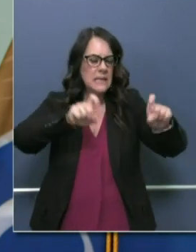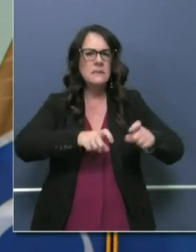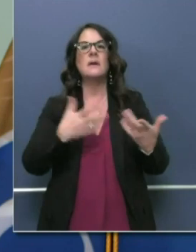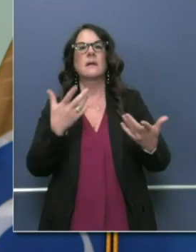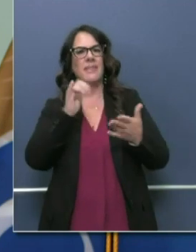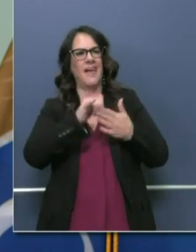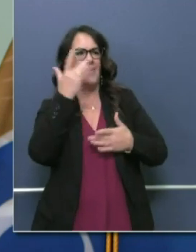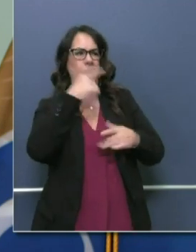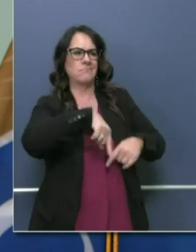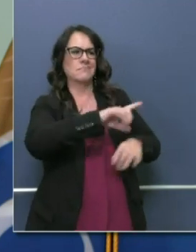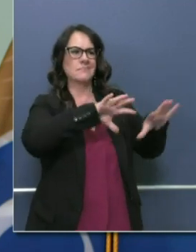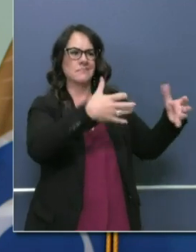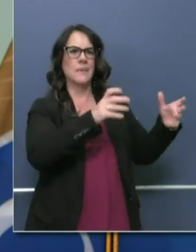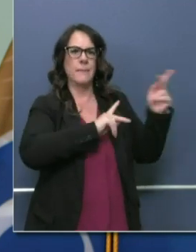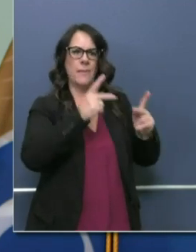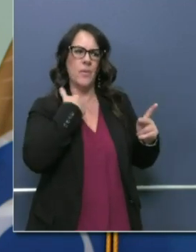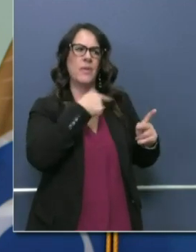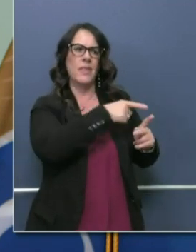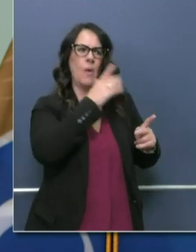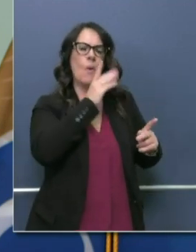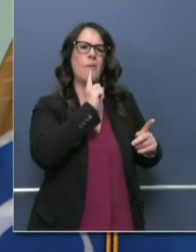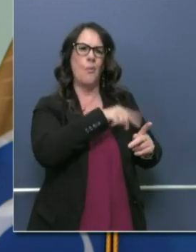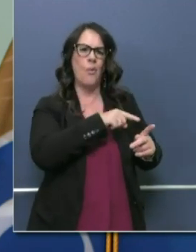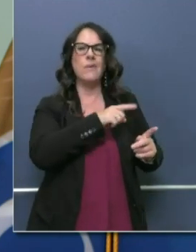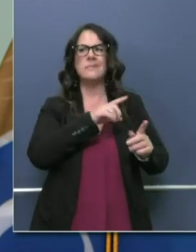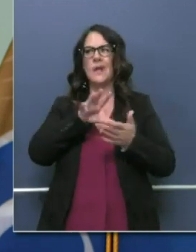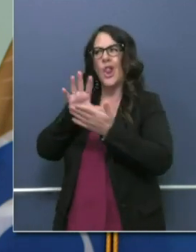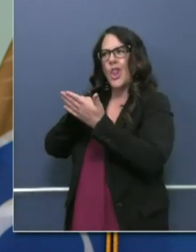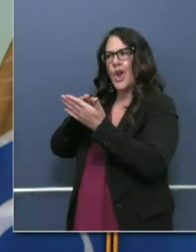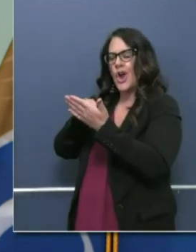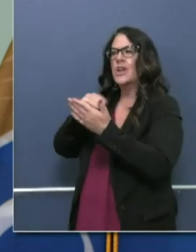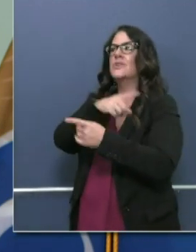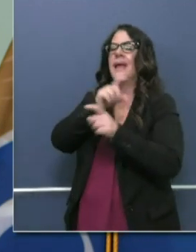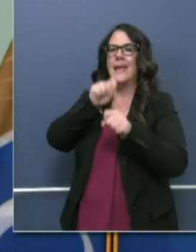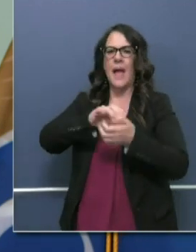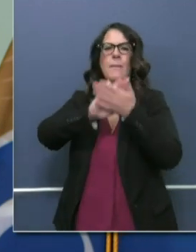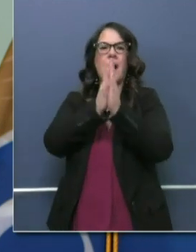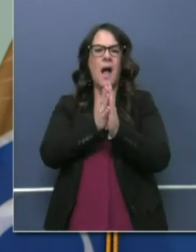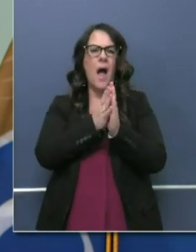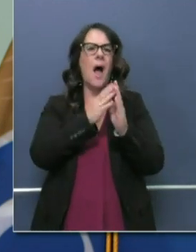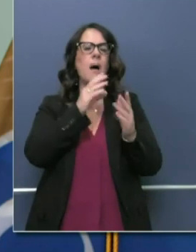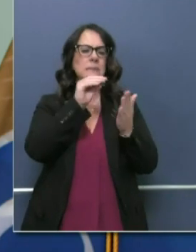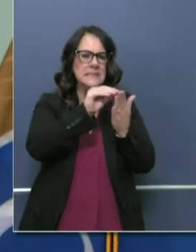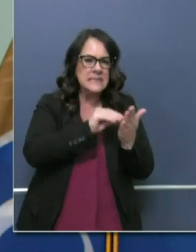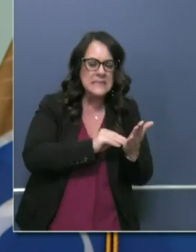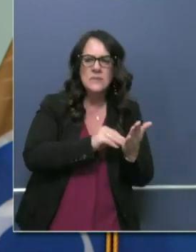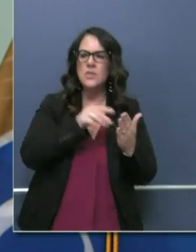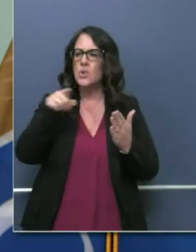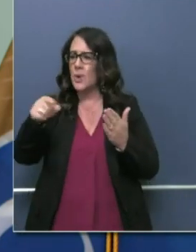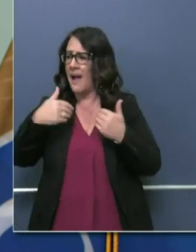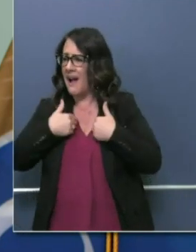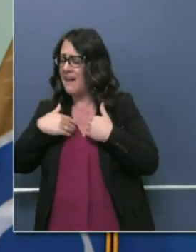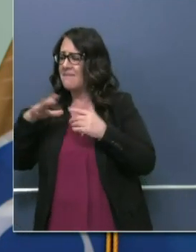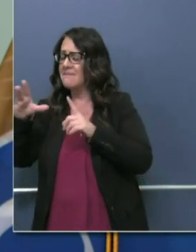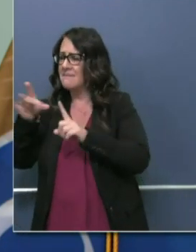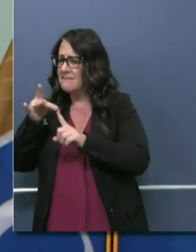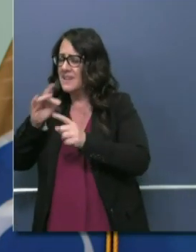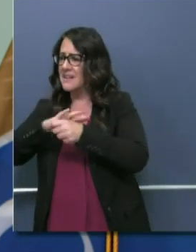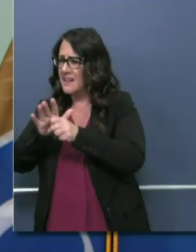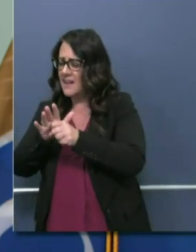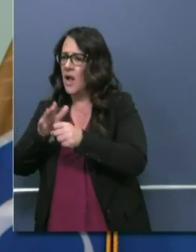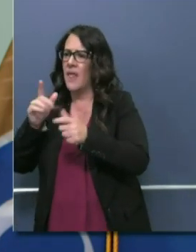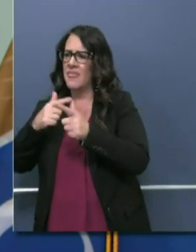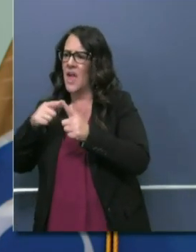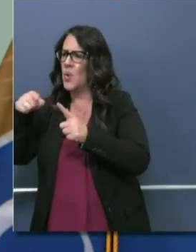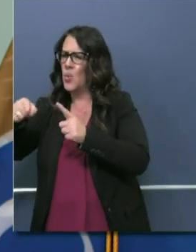this virtual academy will, I think, substantially help aid our efforts, as Dr. Angel will talk about, to identify